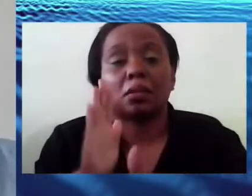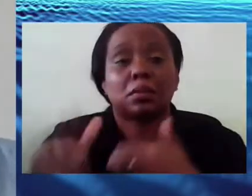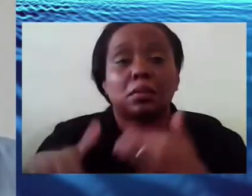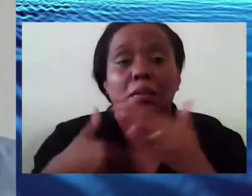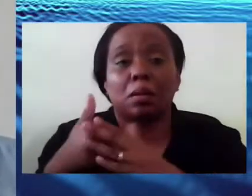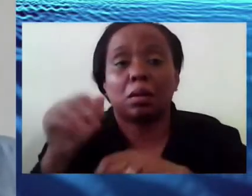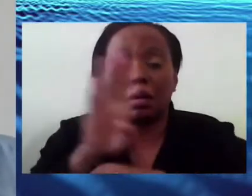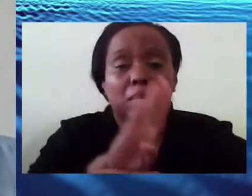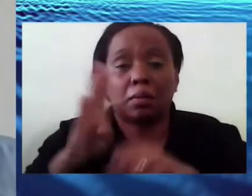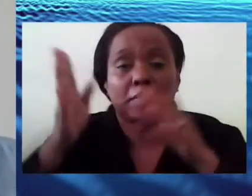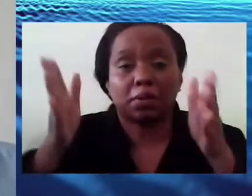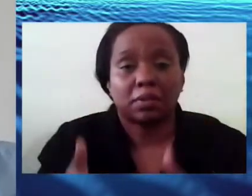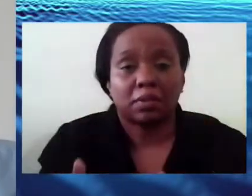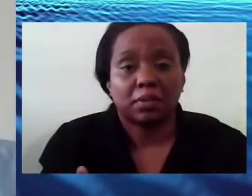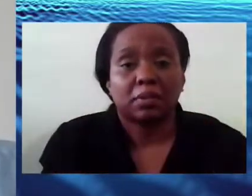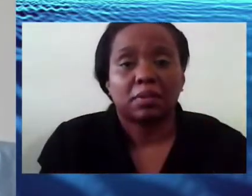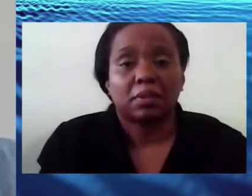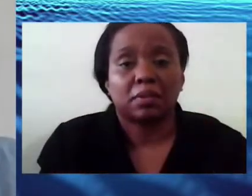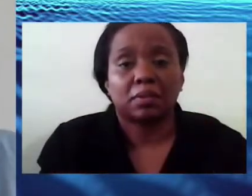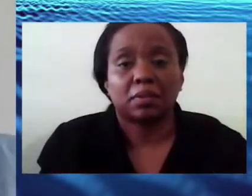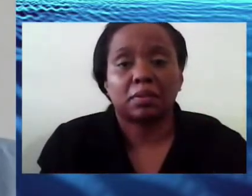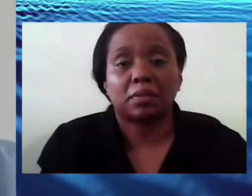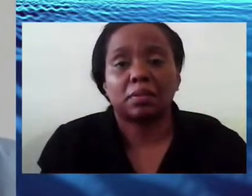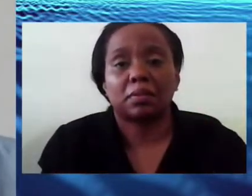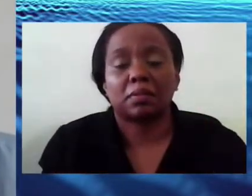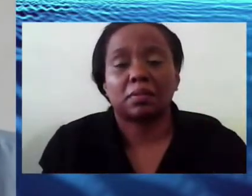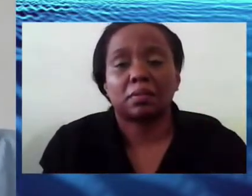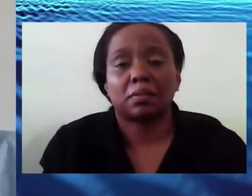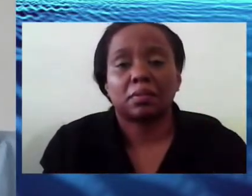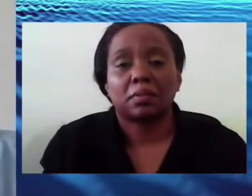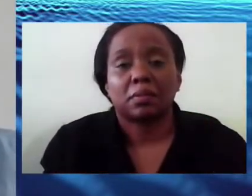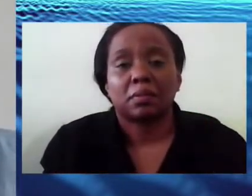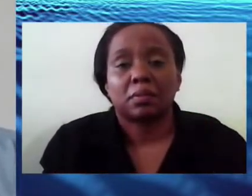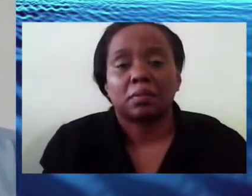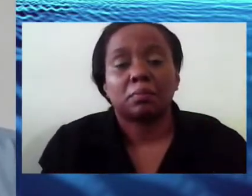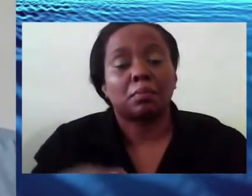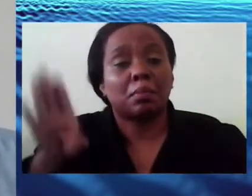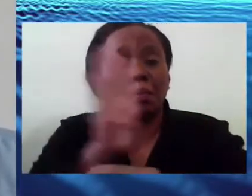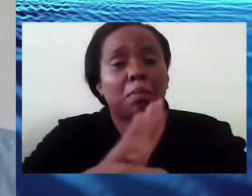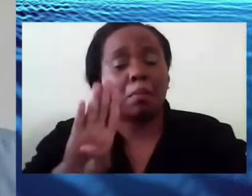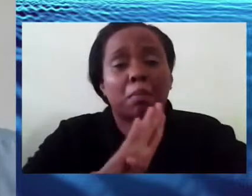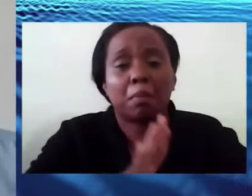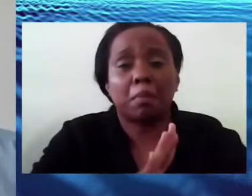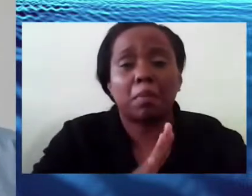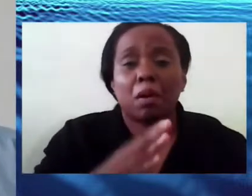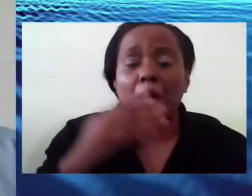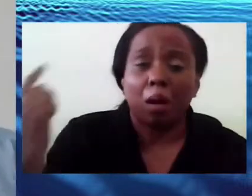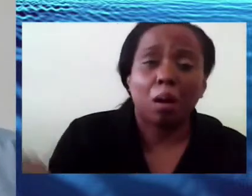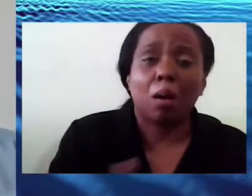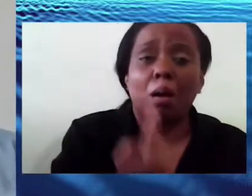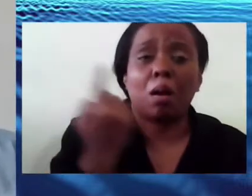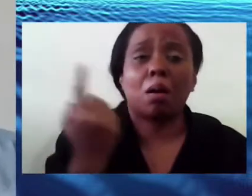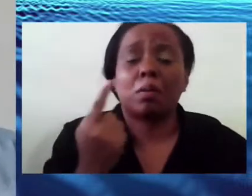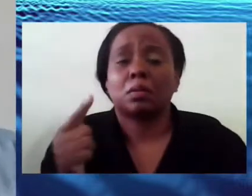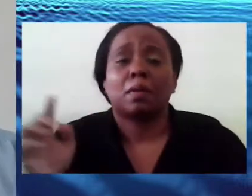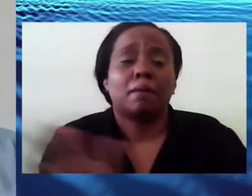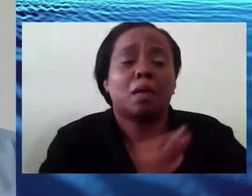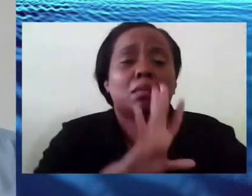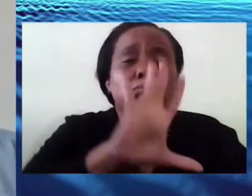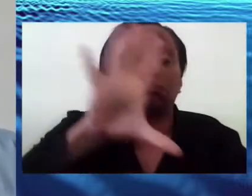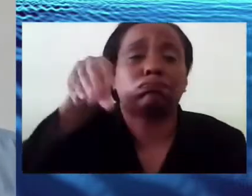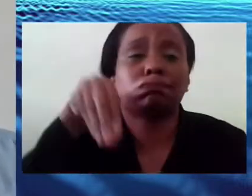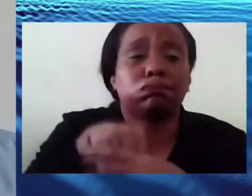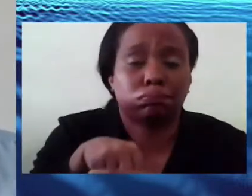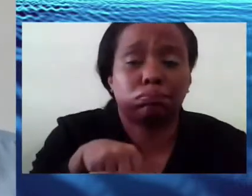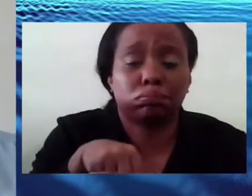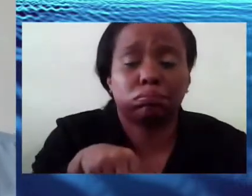Barbadians, since this really has always been and always intended to be an all of society approach. And I